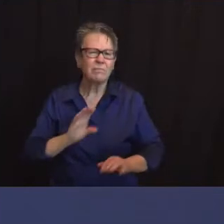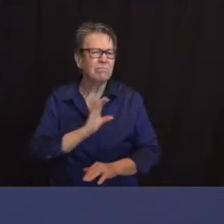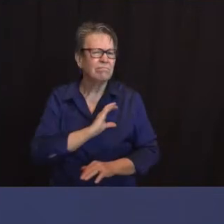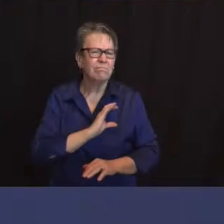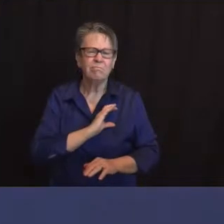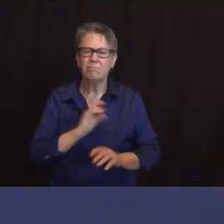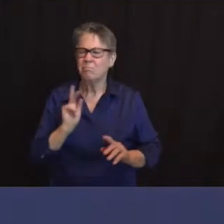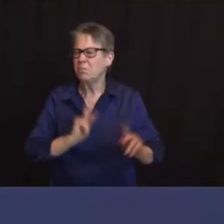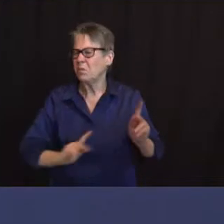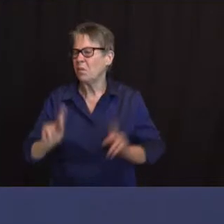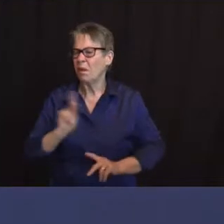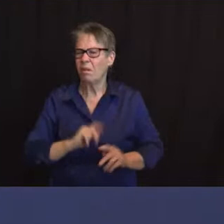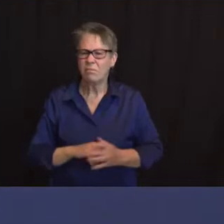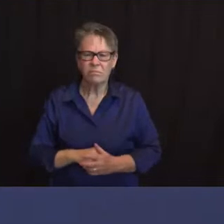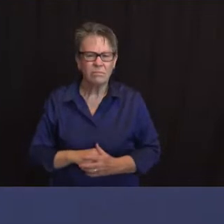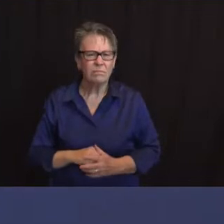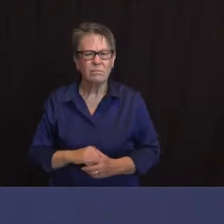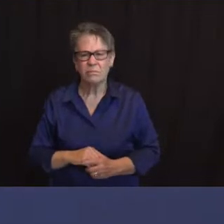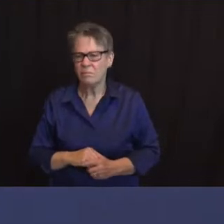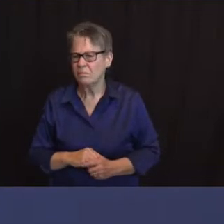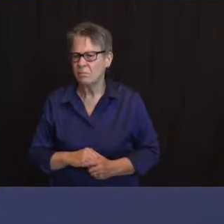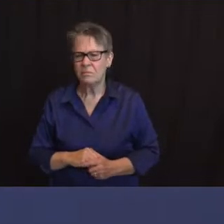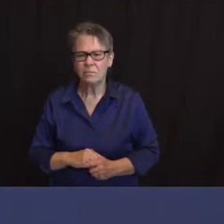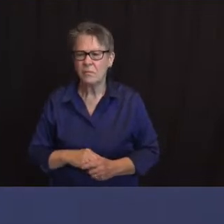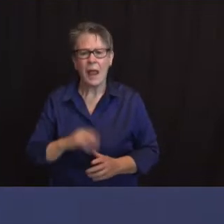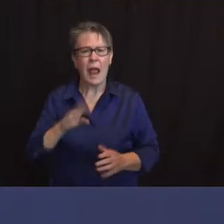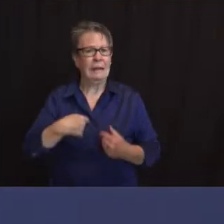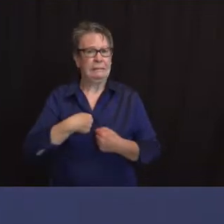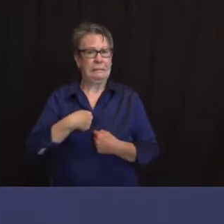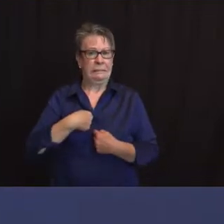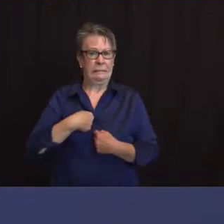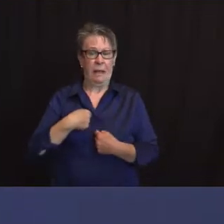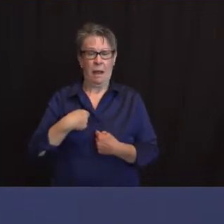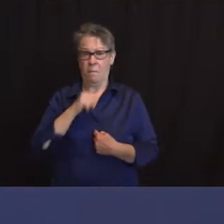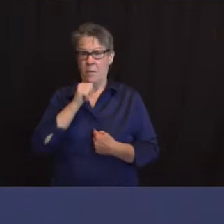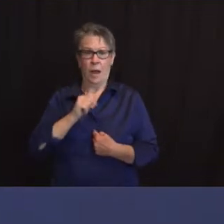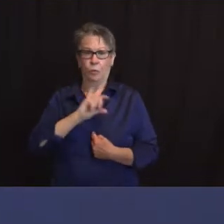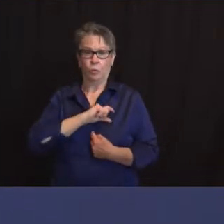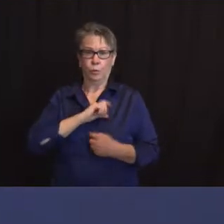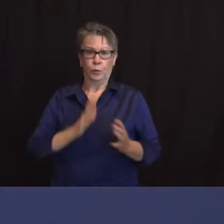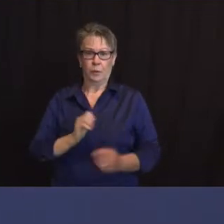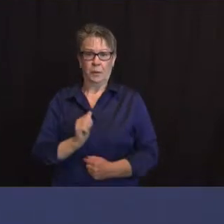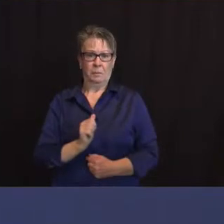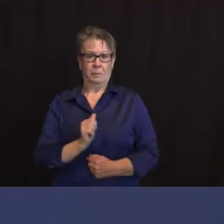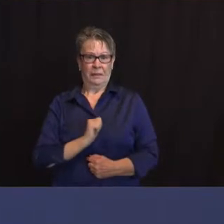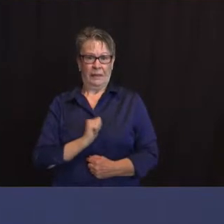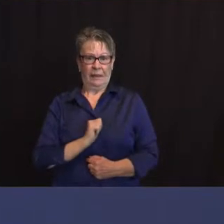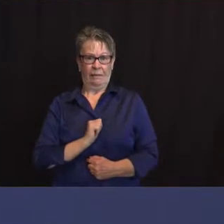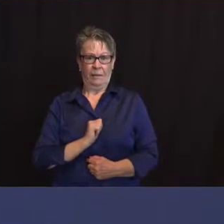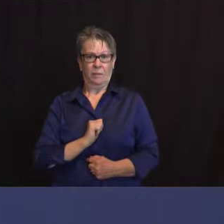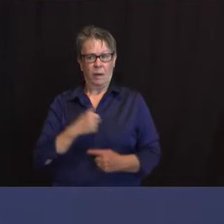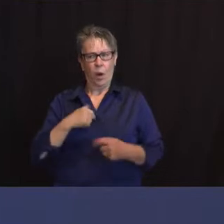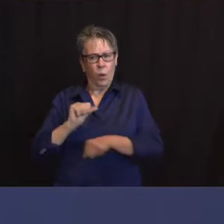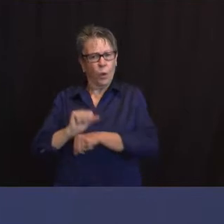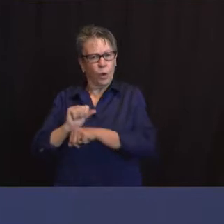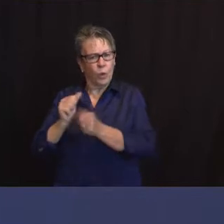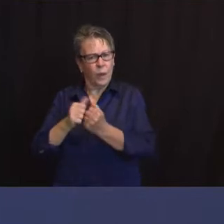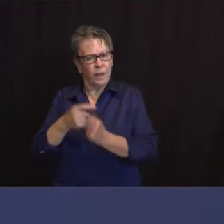trooper, but I can say it as an observation. They're across the board incredibly happy